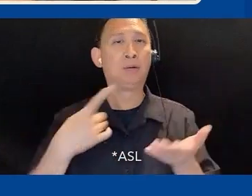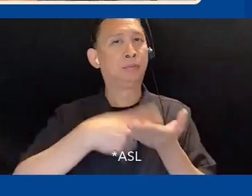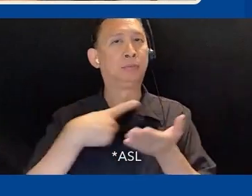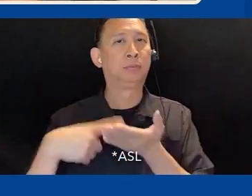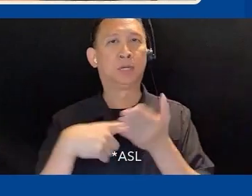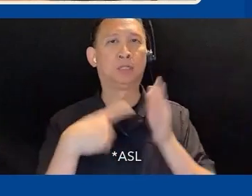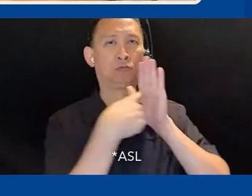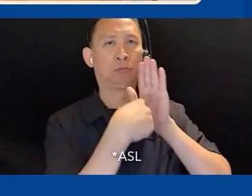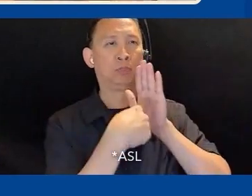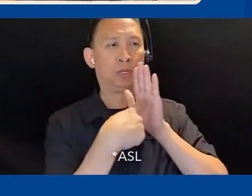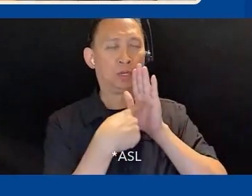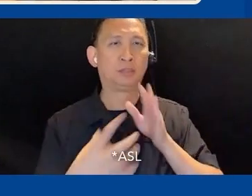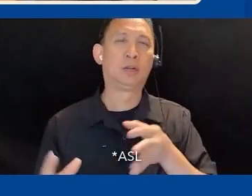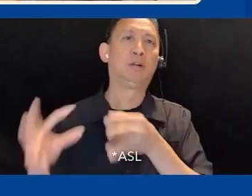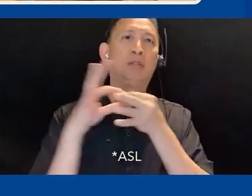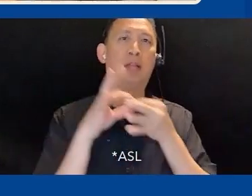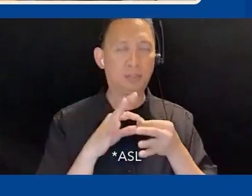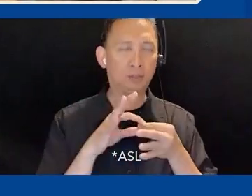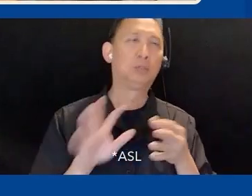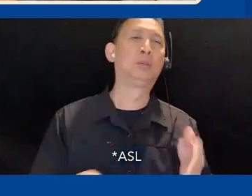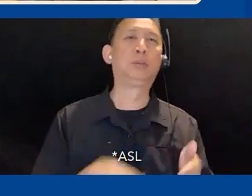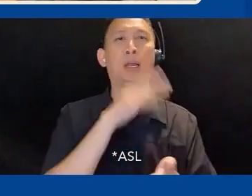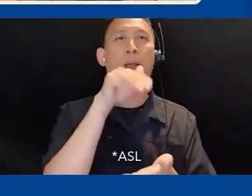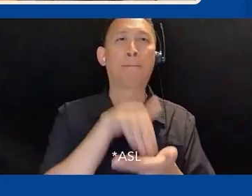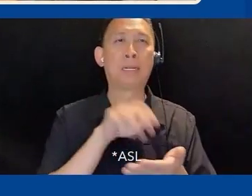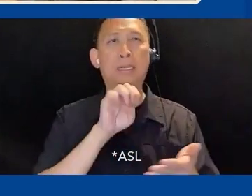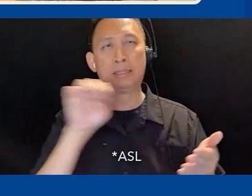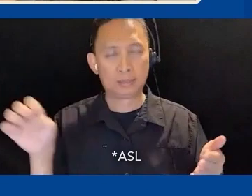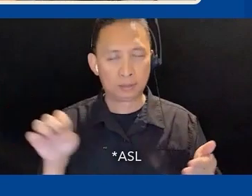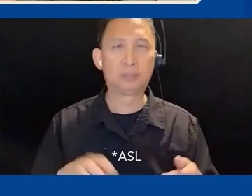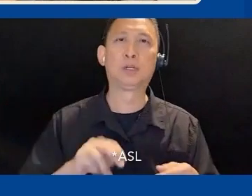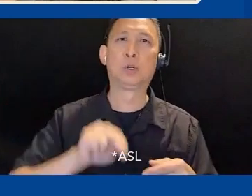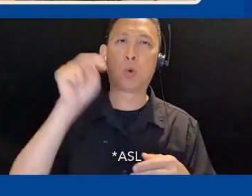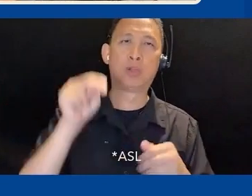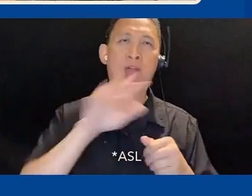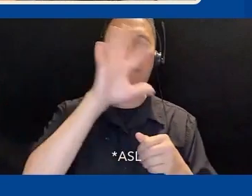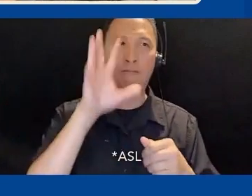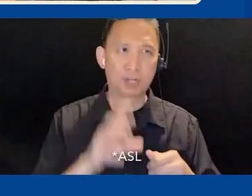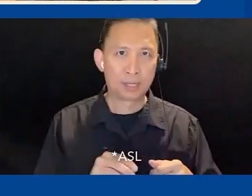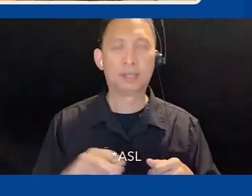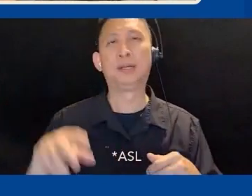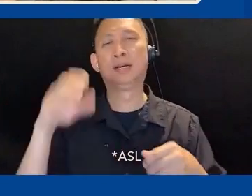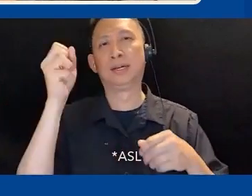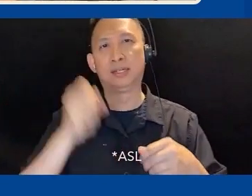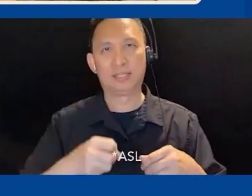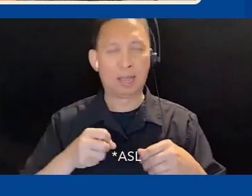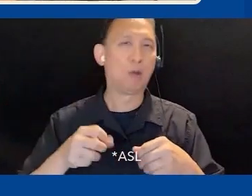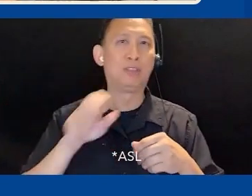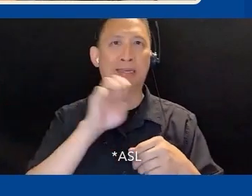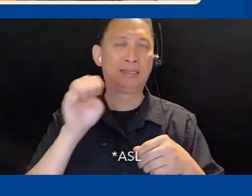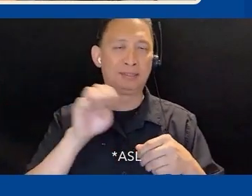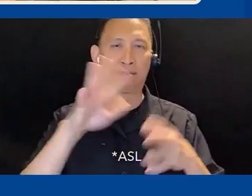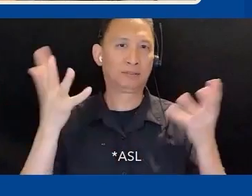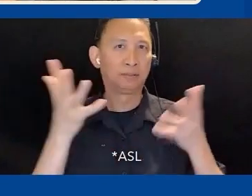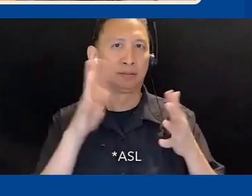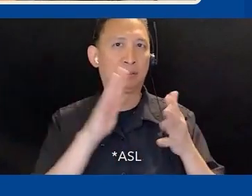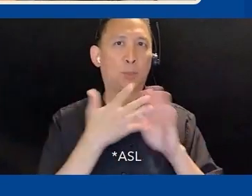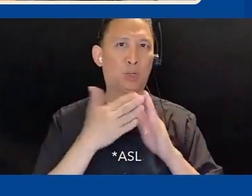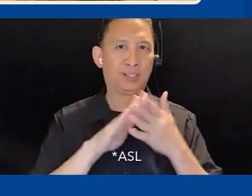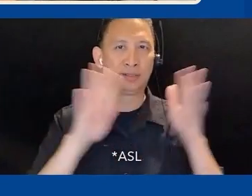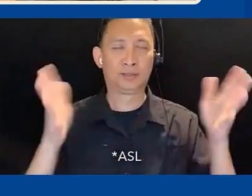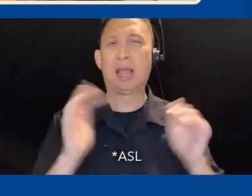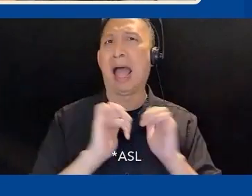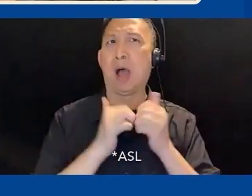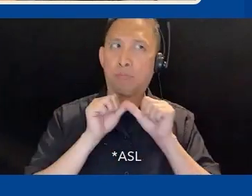they apply to Muslim and Middle Eastern, North African, and South Asian communities, institutional accountability, and what it takes to persist